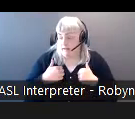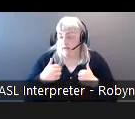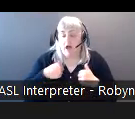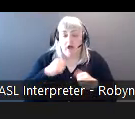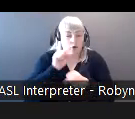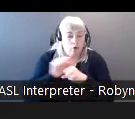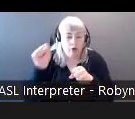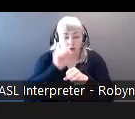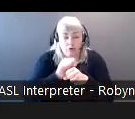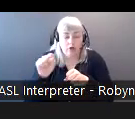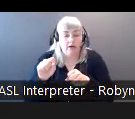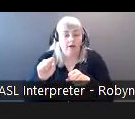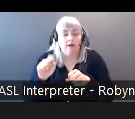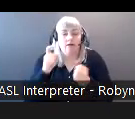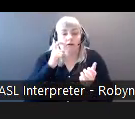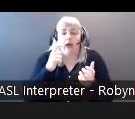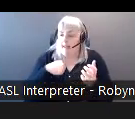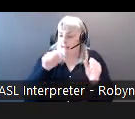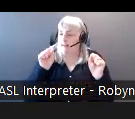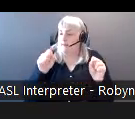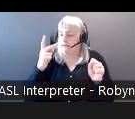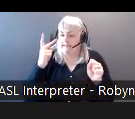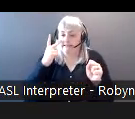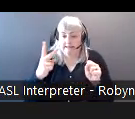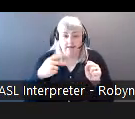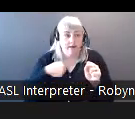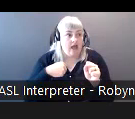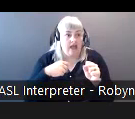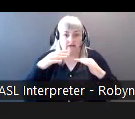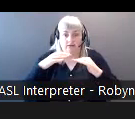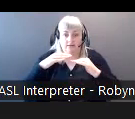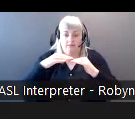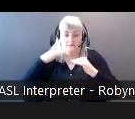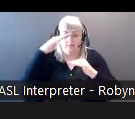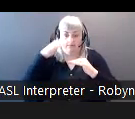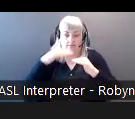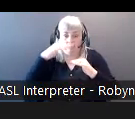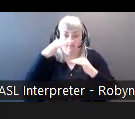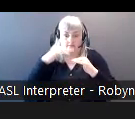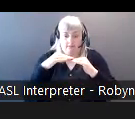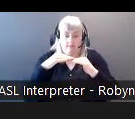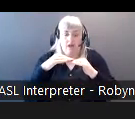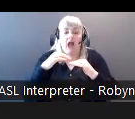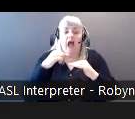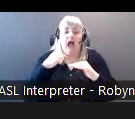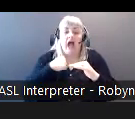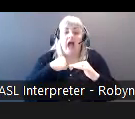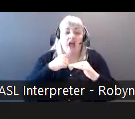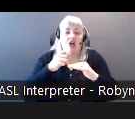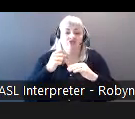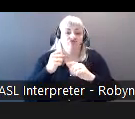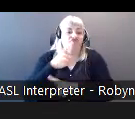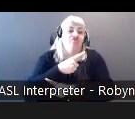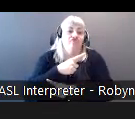window, noticing when I'm out of my window, but I had a hard time finding those really